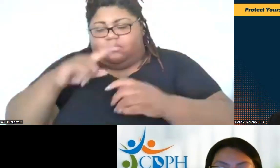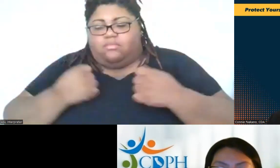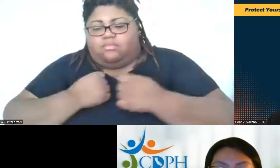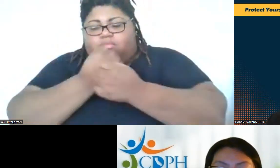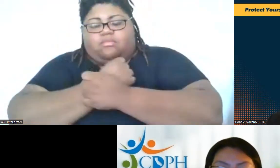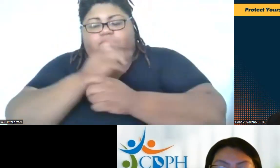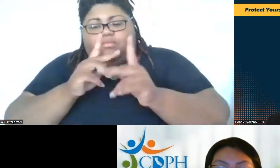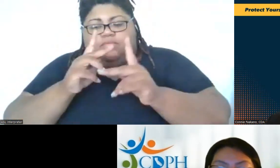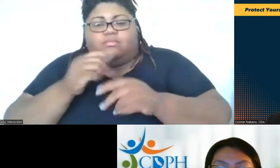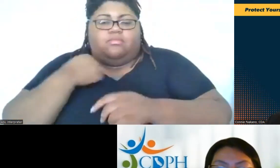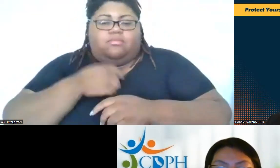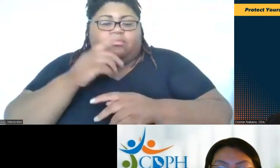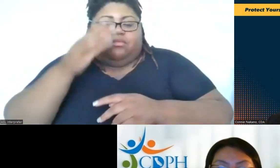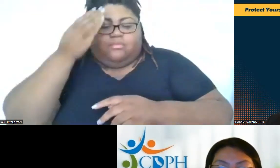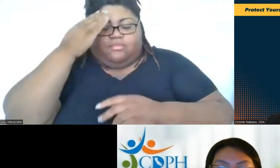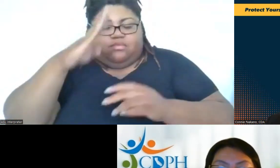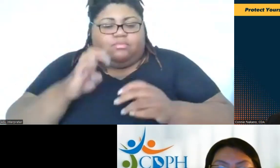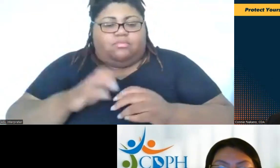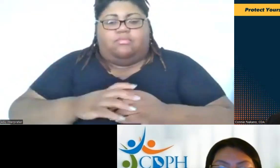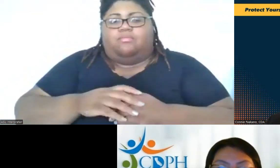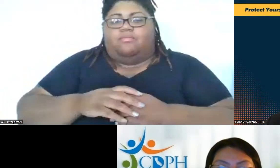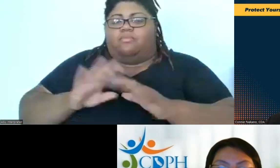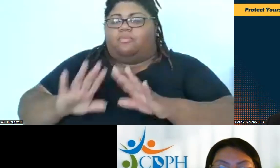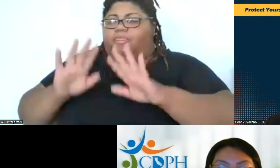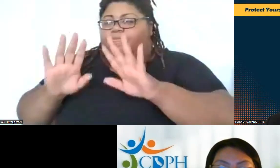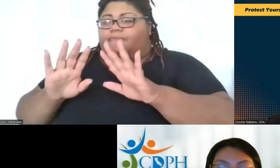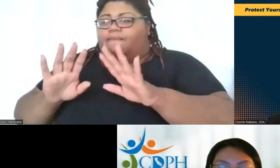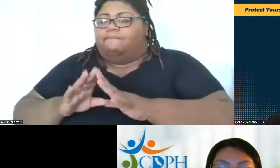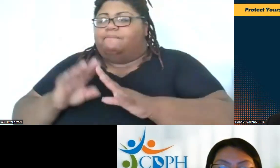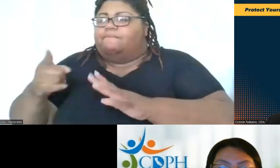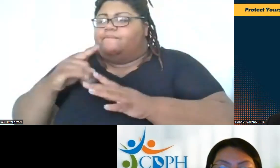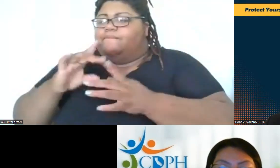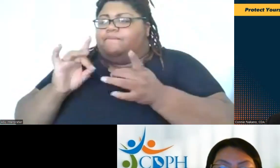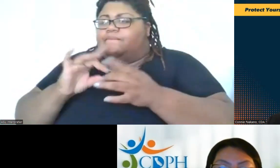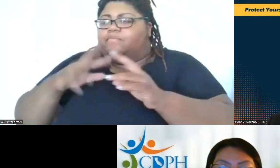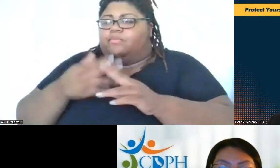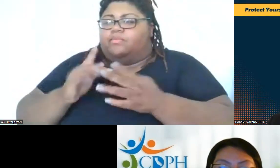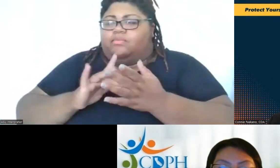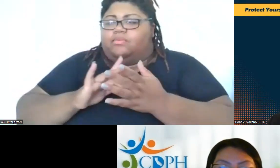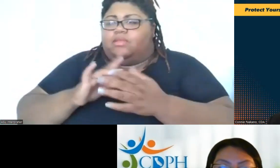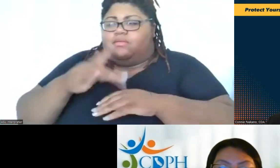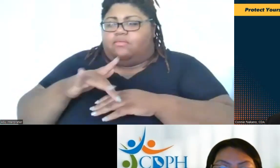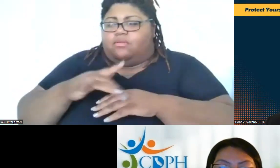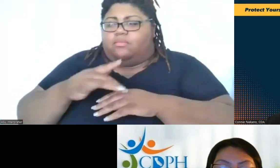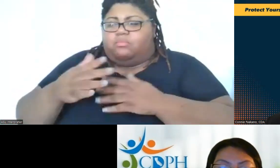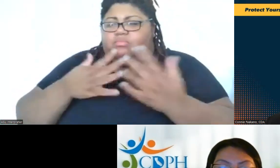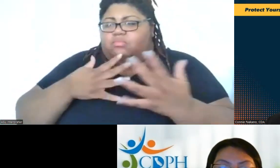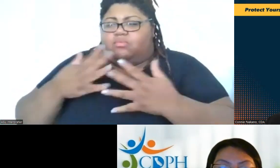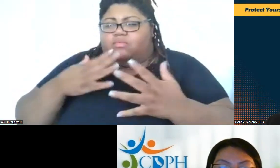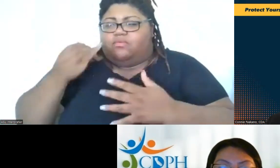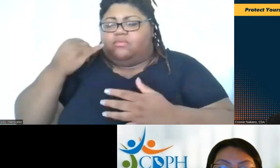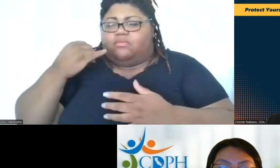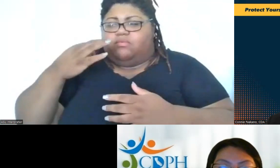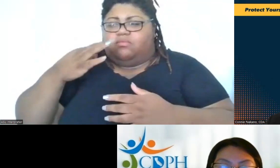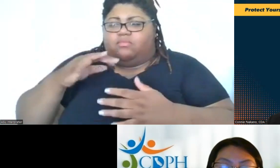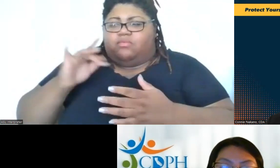Great. And there's a question about, you mentioned medications are available regardless of prescription insurance status. If you can expand